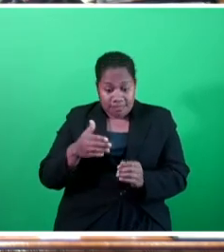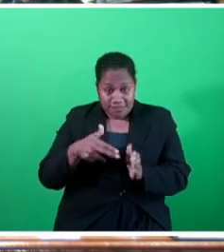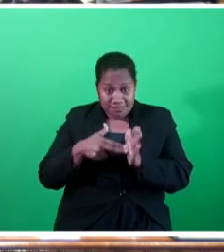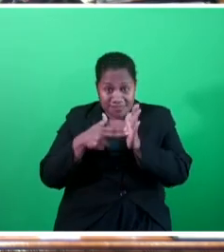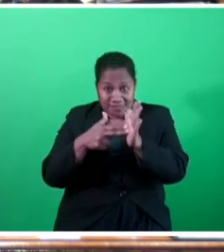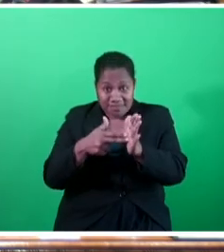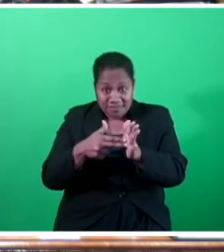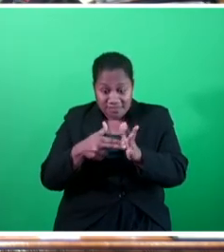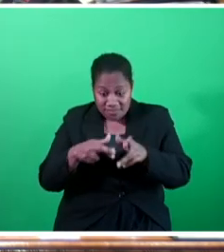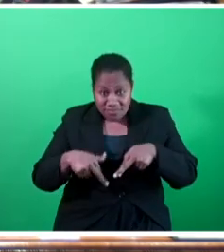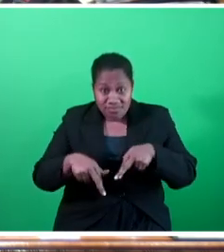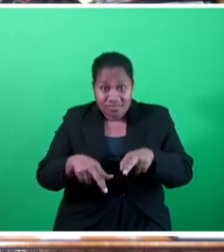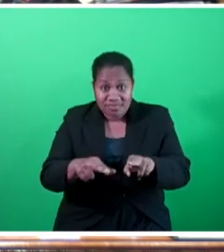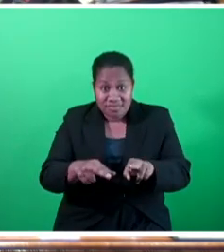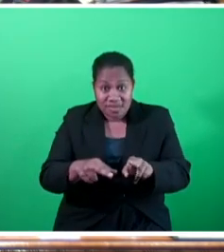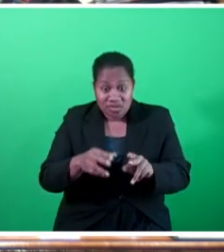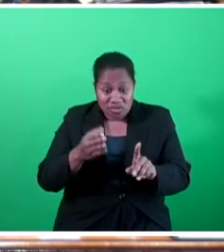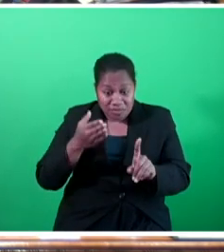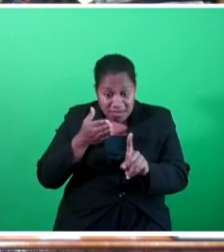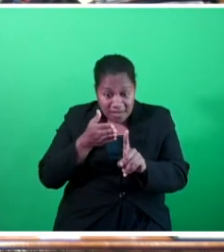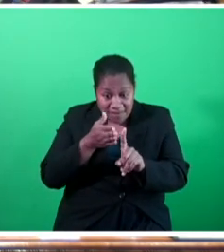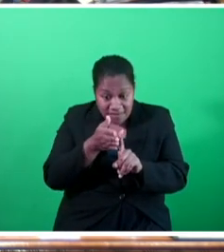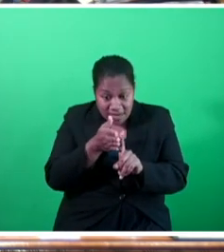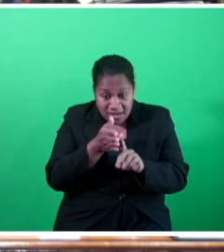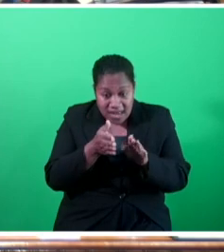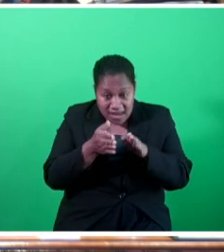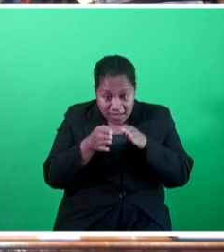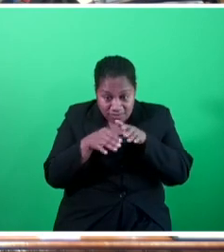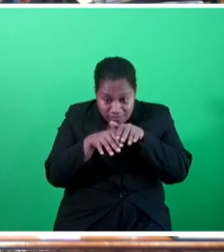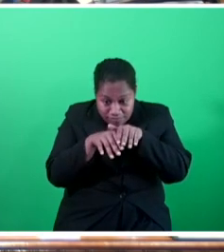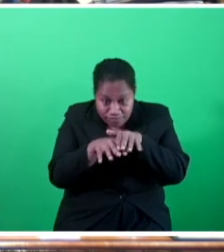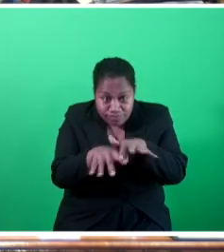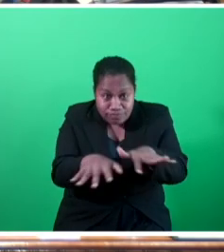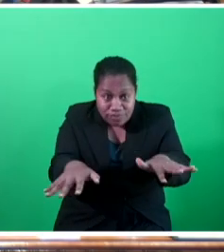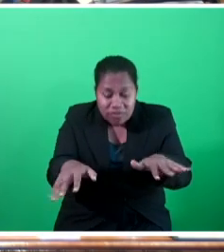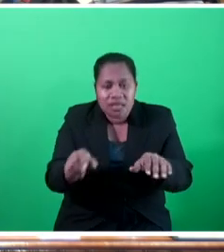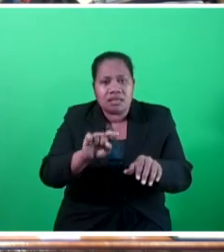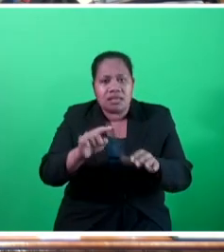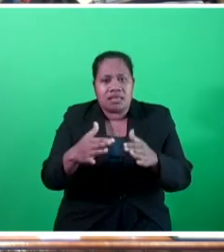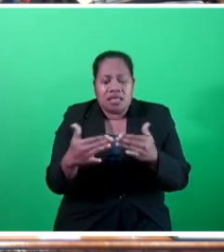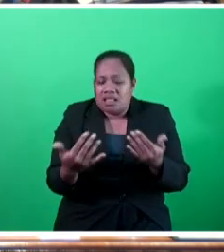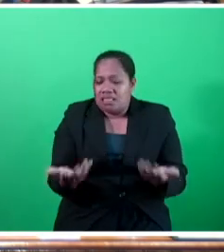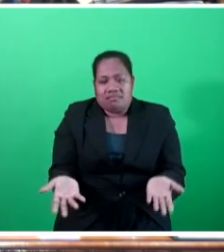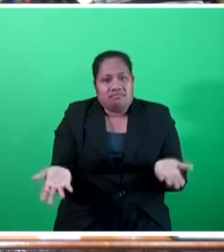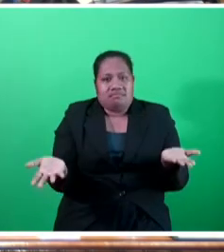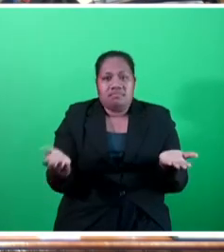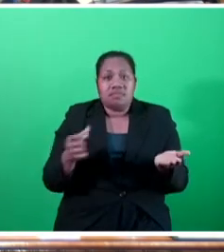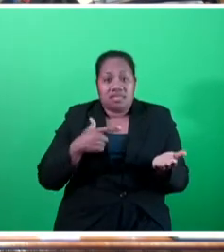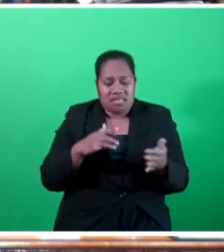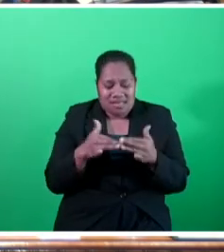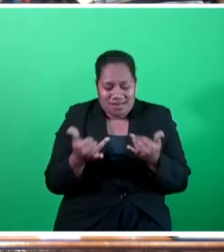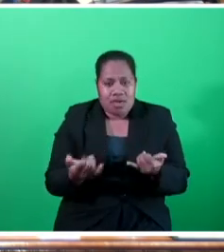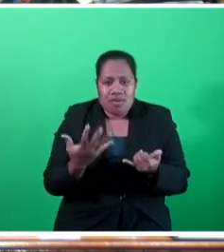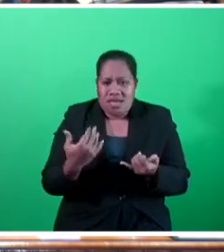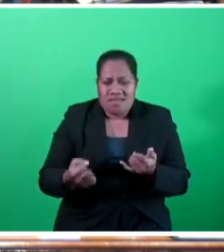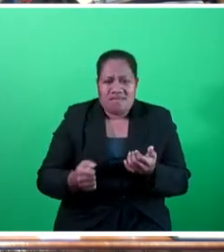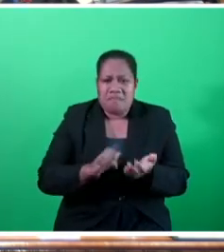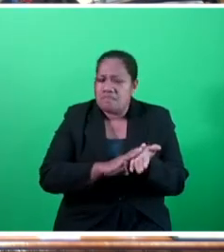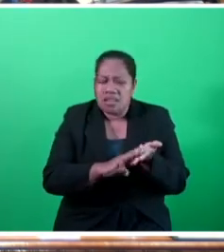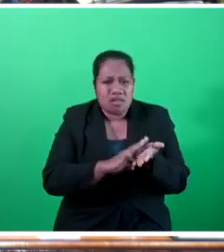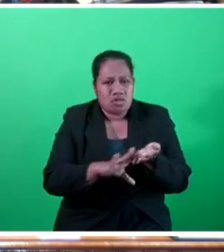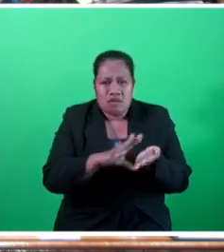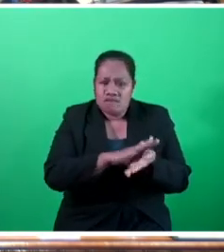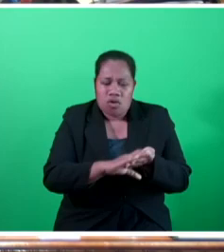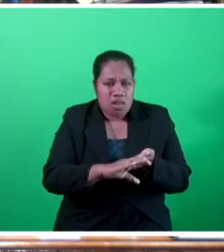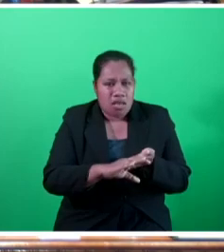now all developed. So to actually have a diversion now would cost us literally billions of dollars, because you have to pay compensation to all these people who've developed